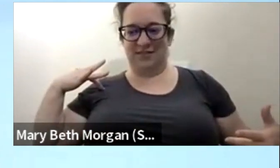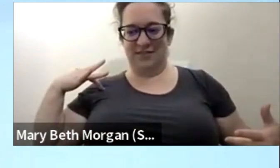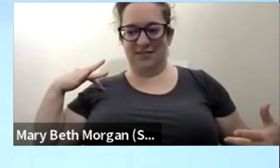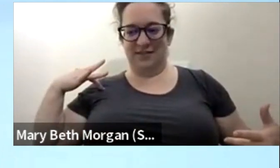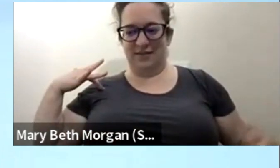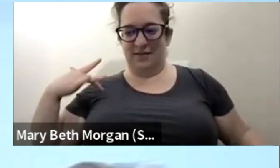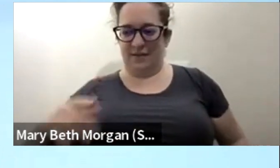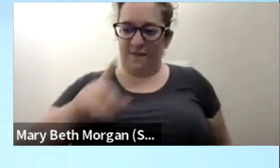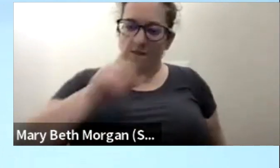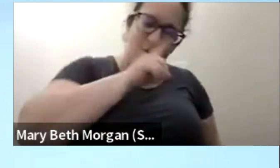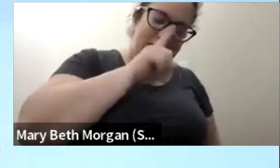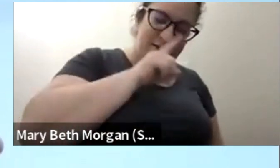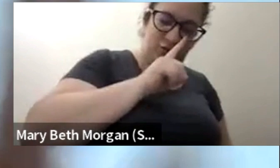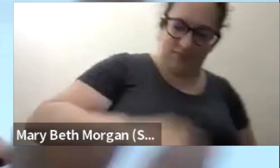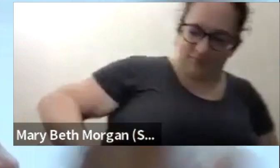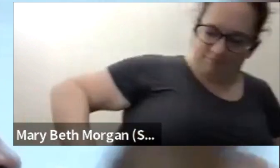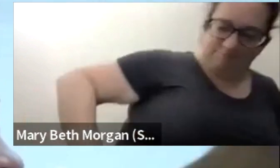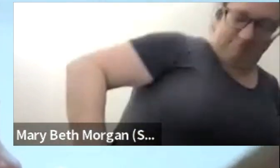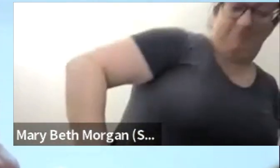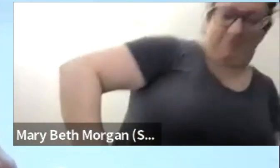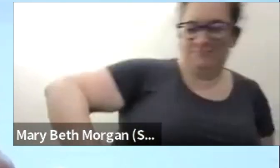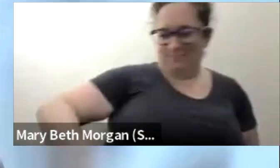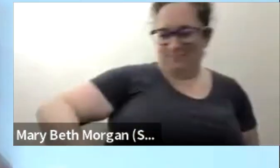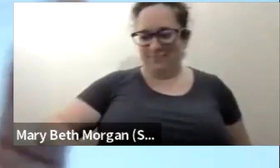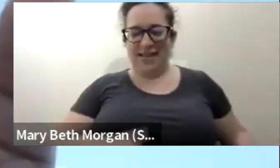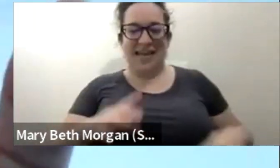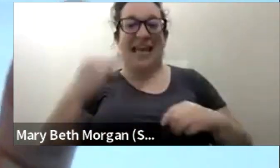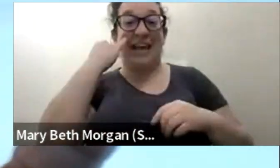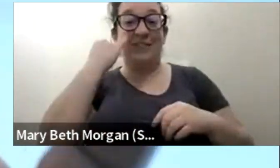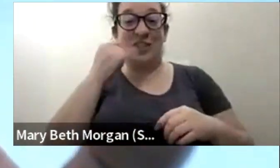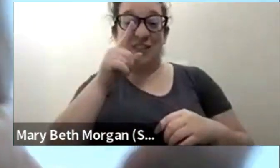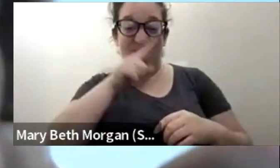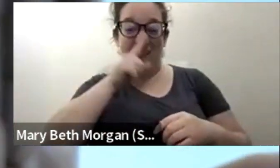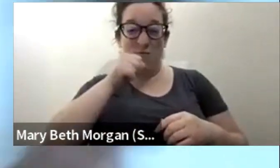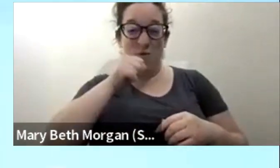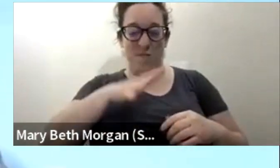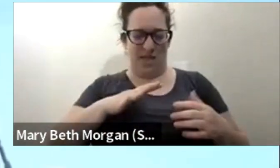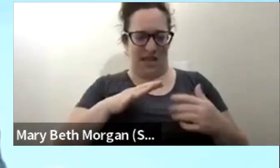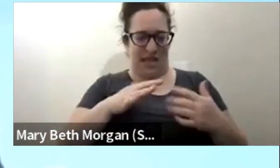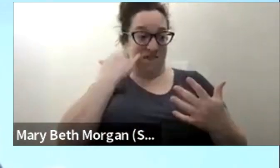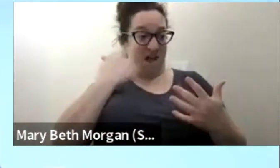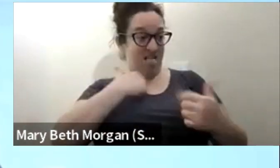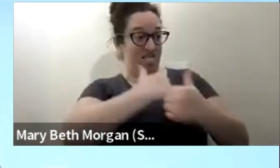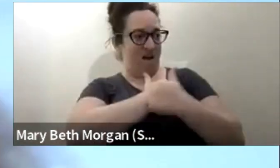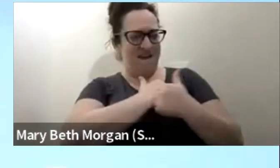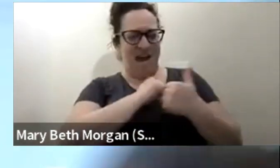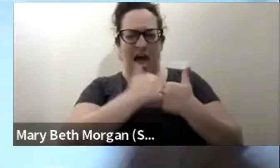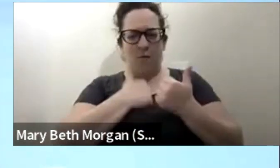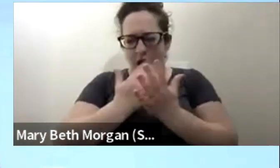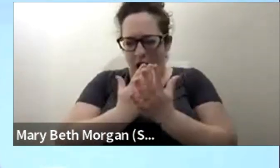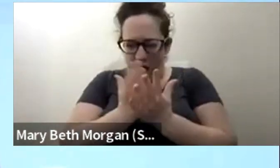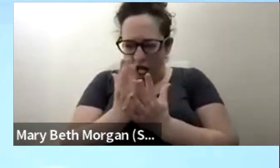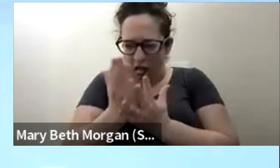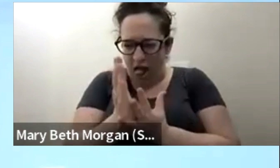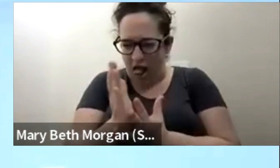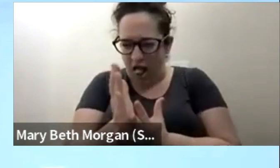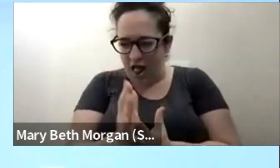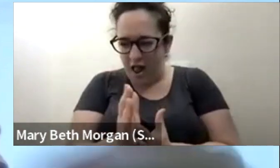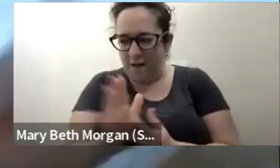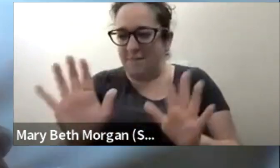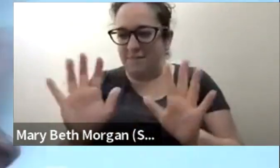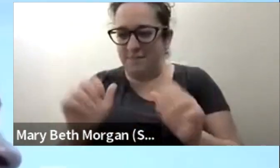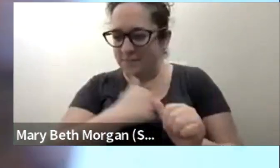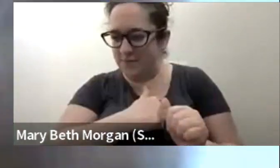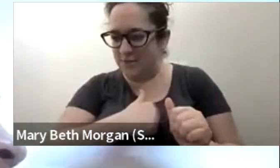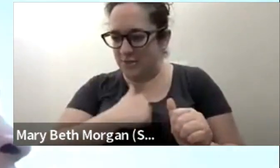definitely people who are female identified who would think that anyway, that fashion is superficial and bullshit. And so